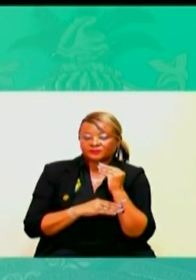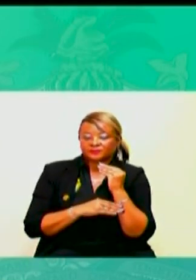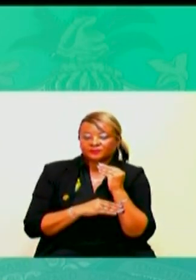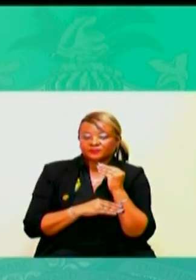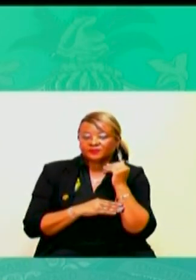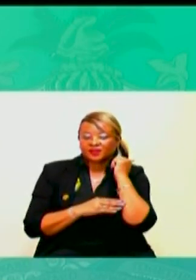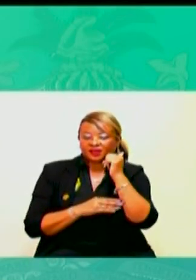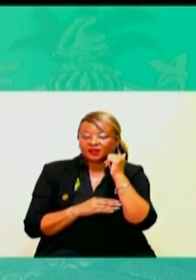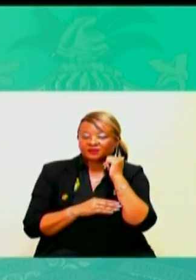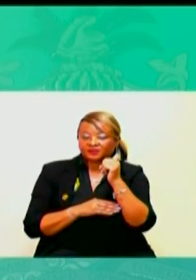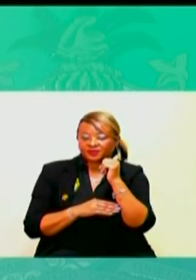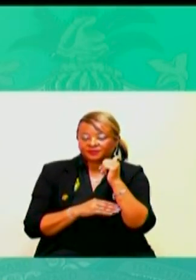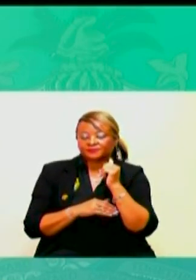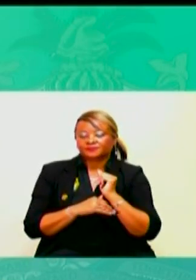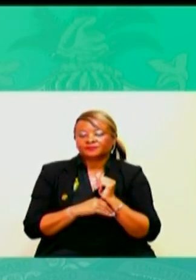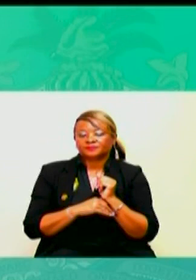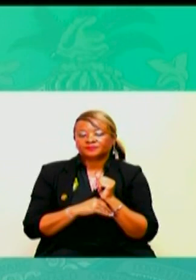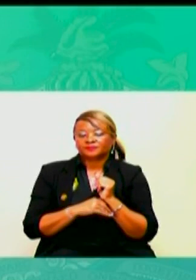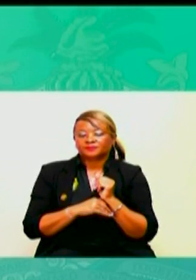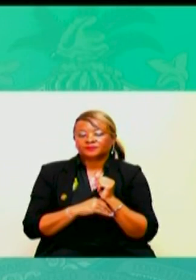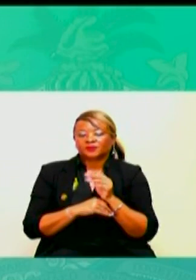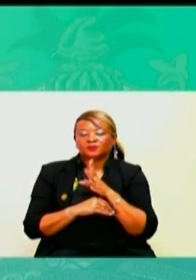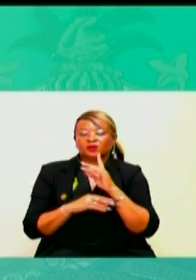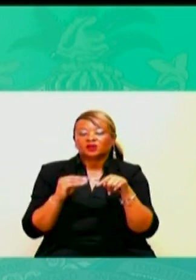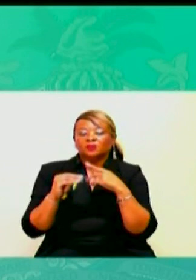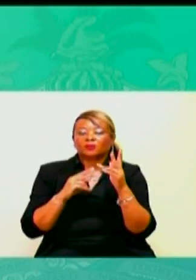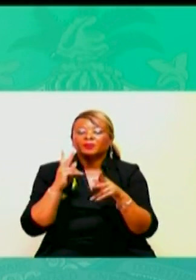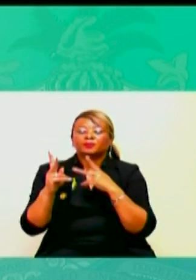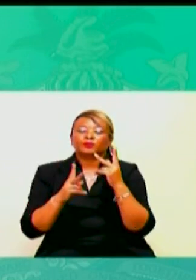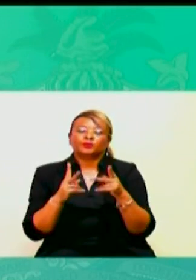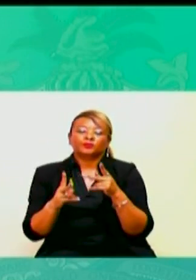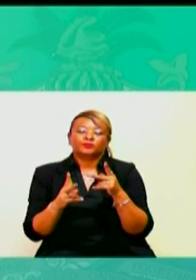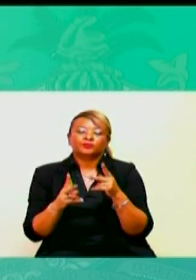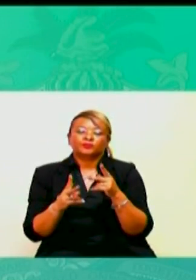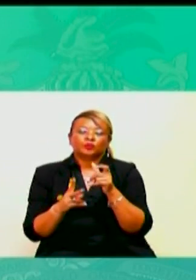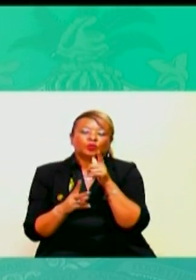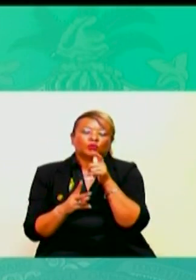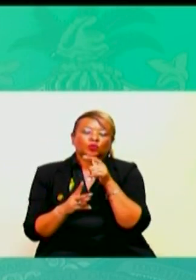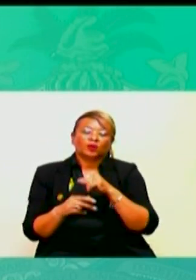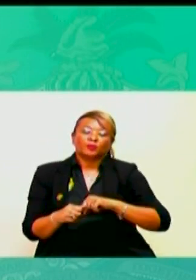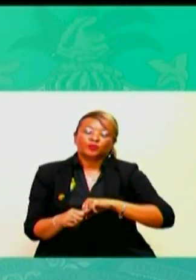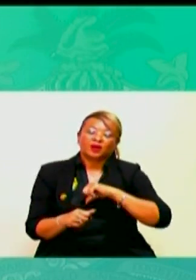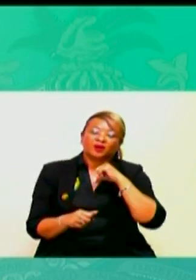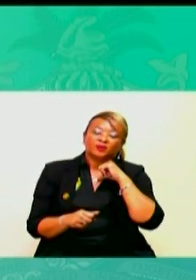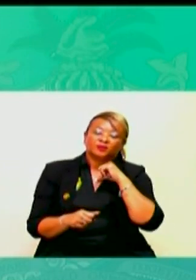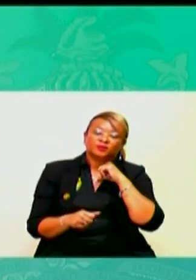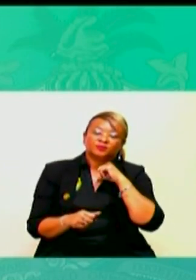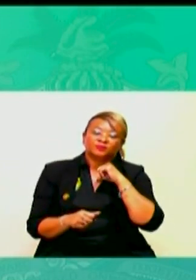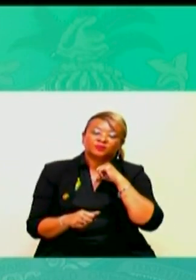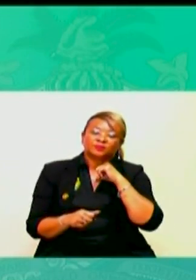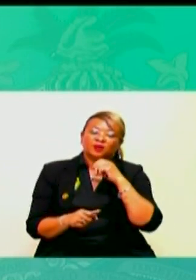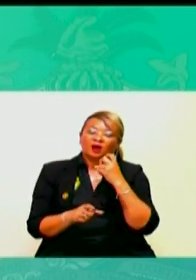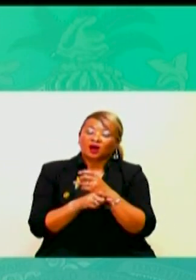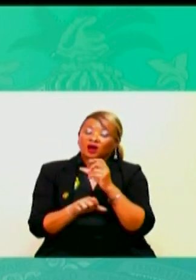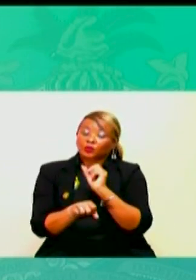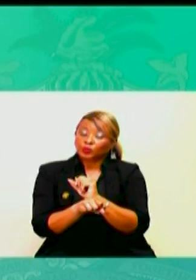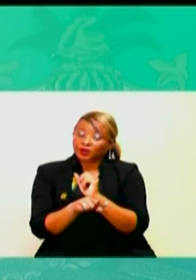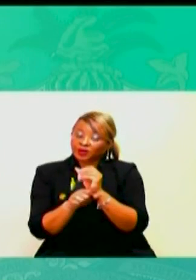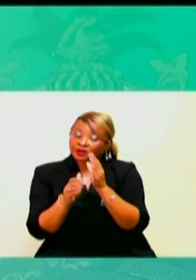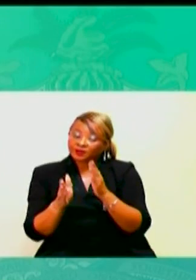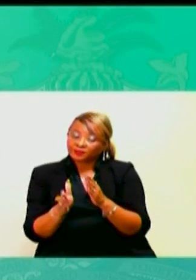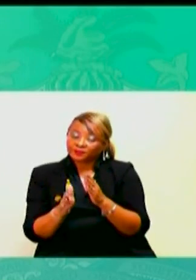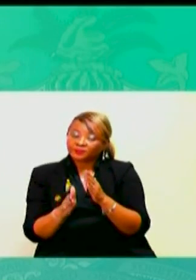Every time. I am talking about a people who are proud, hardworking,